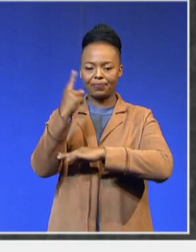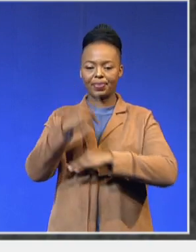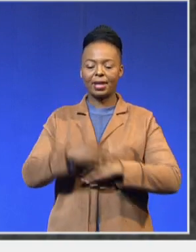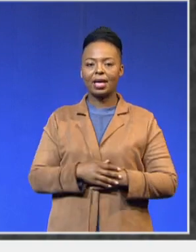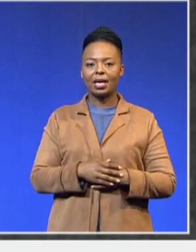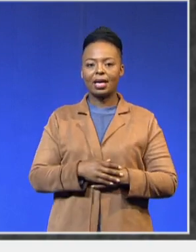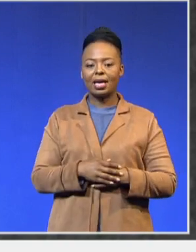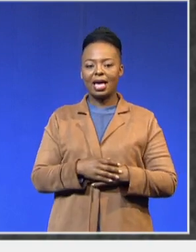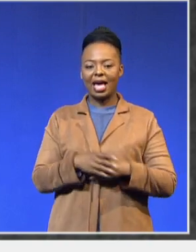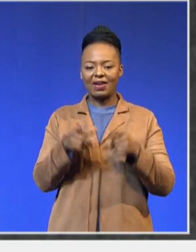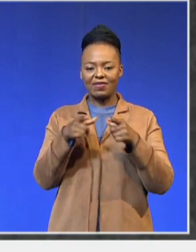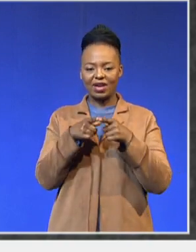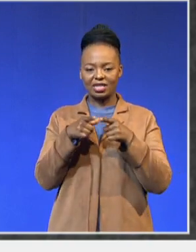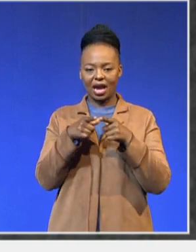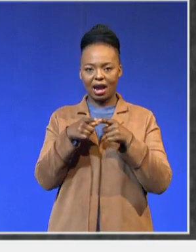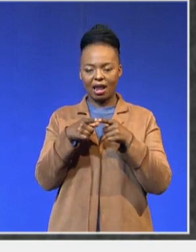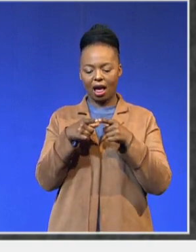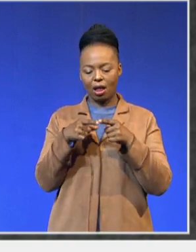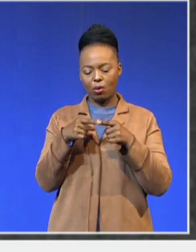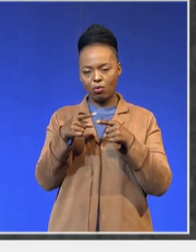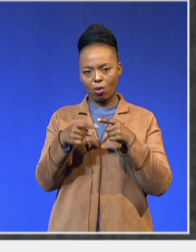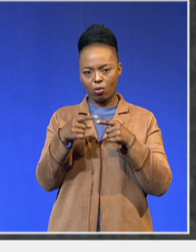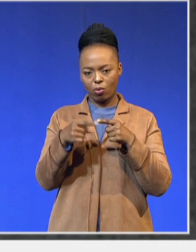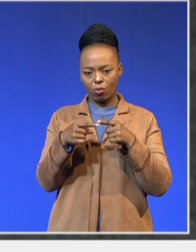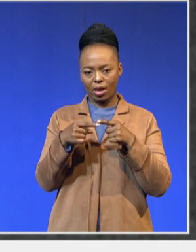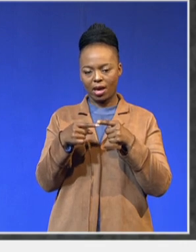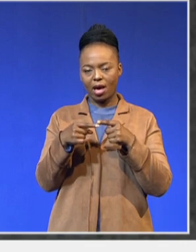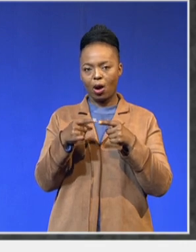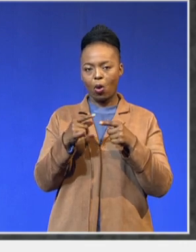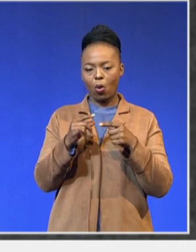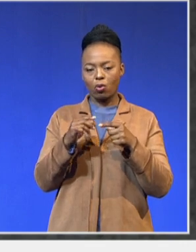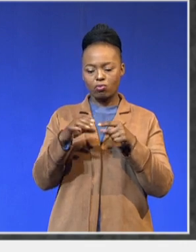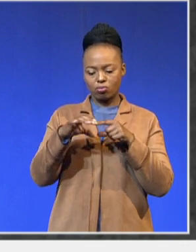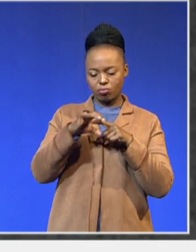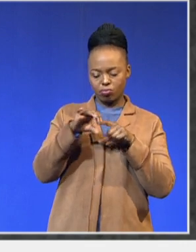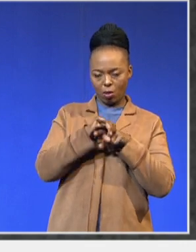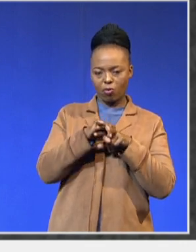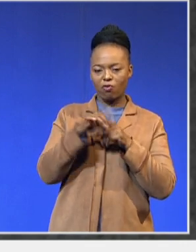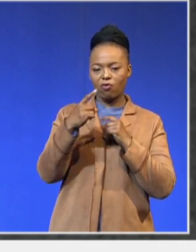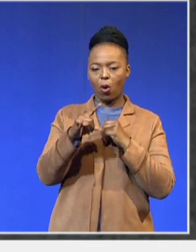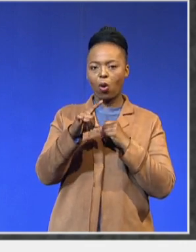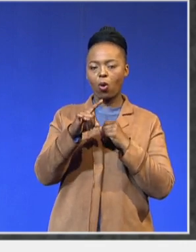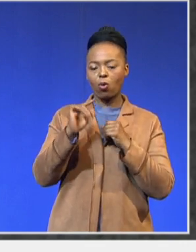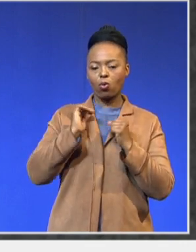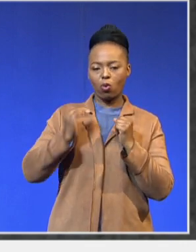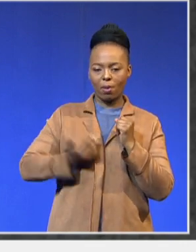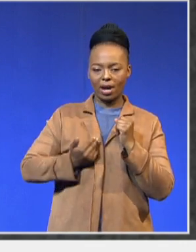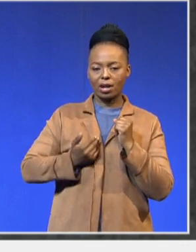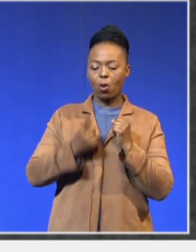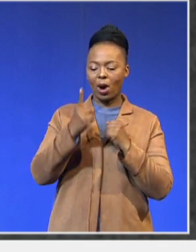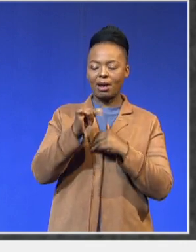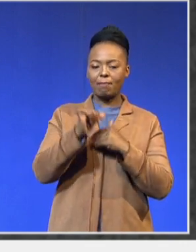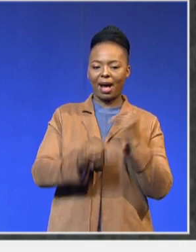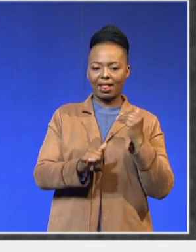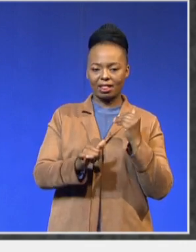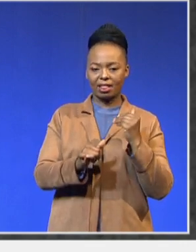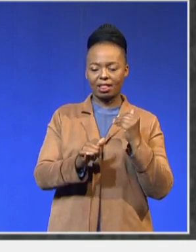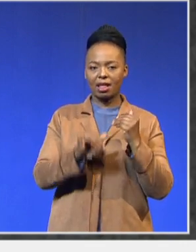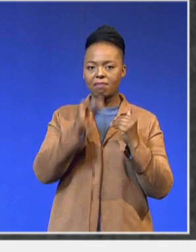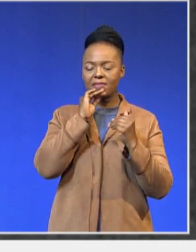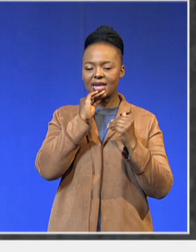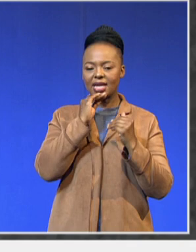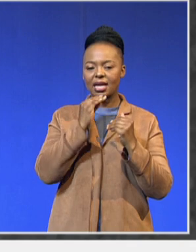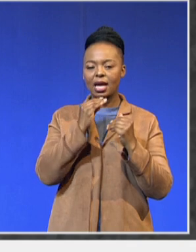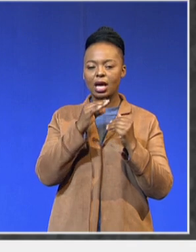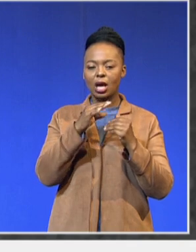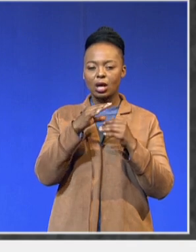vaginal ring, which is a ring inserted vaginally by women and can be used for up to 1 month, and it slowly